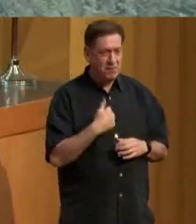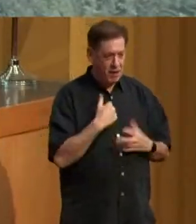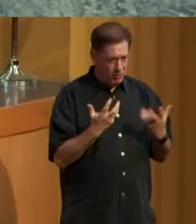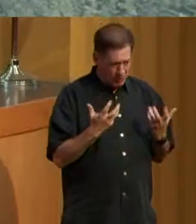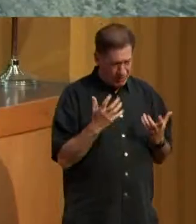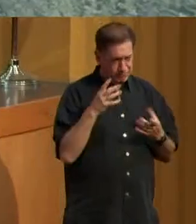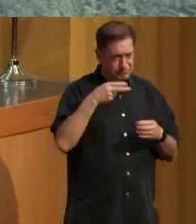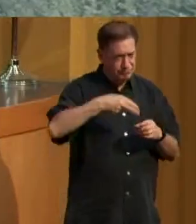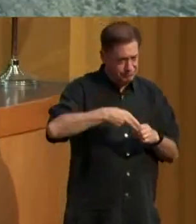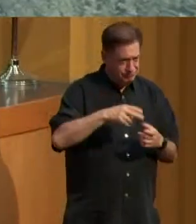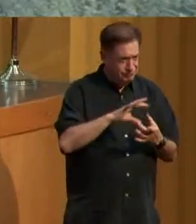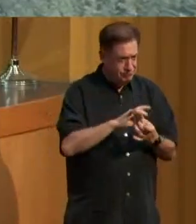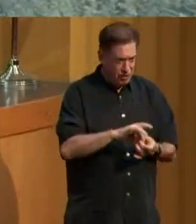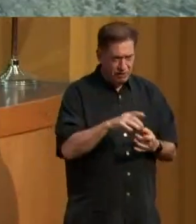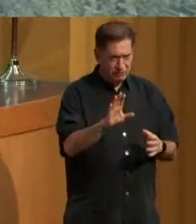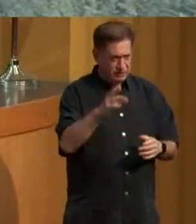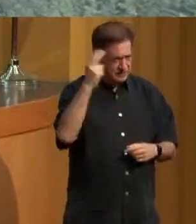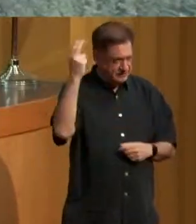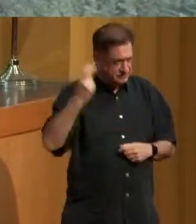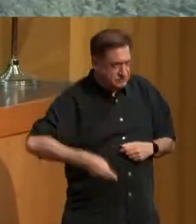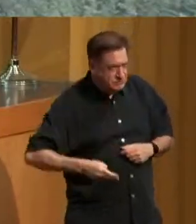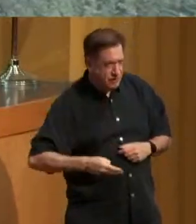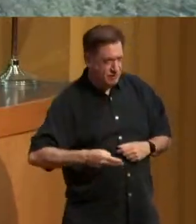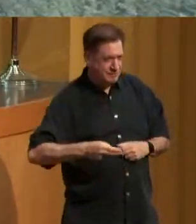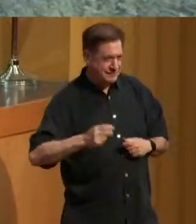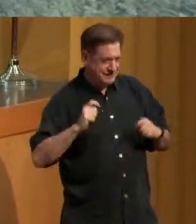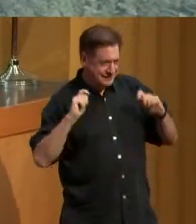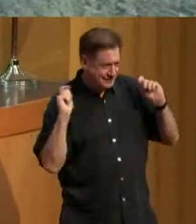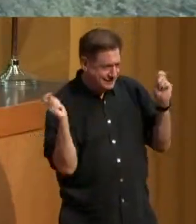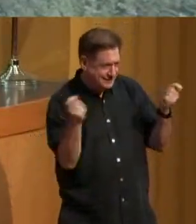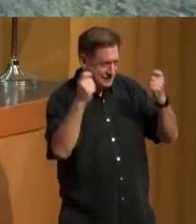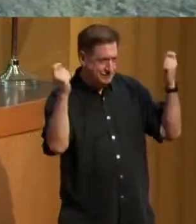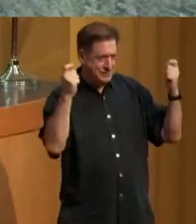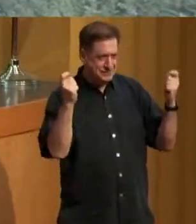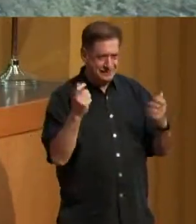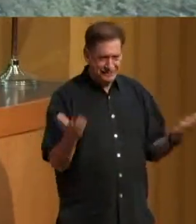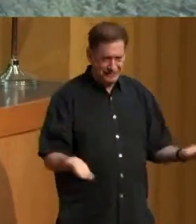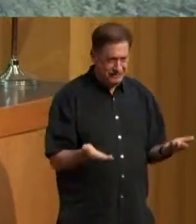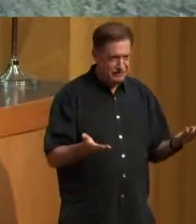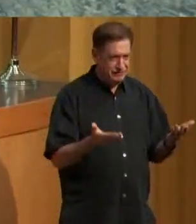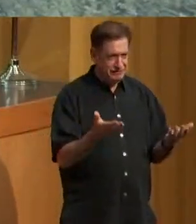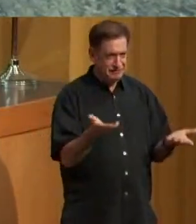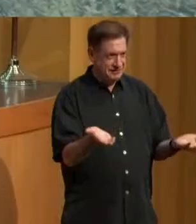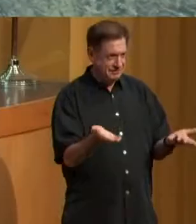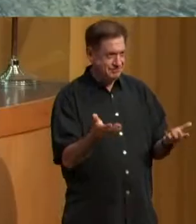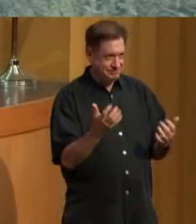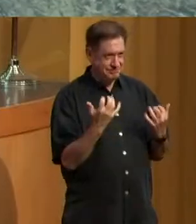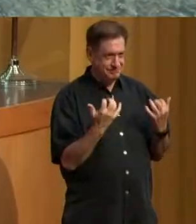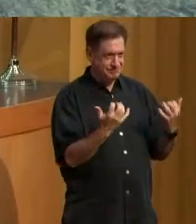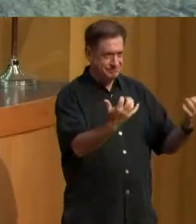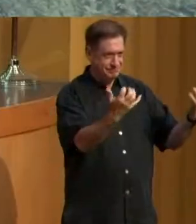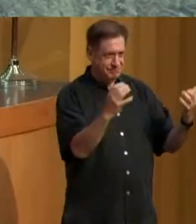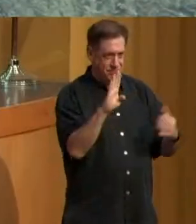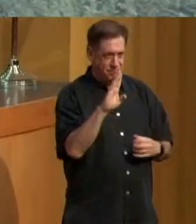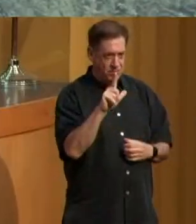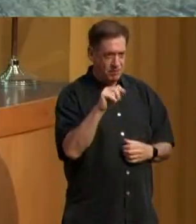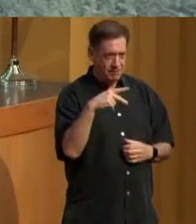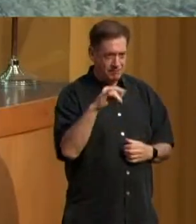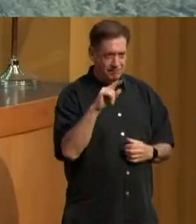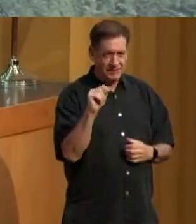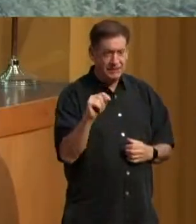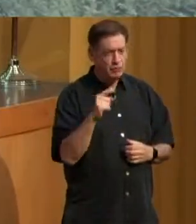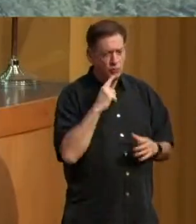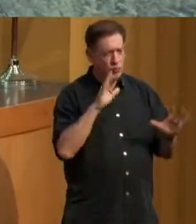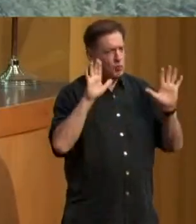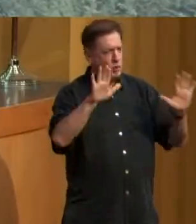part of this historic celebration that we're having. I believe you're in the bull pit right now. I hope you guys have a wonderful experience.